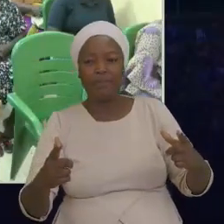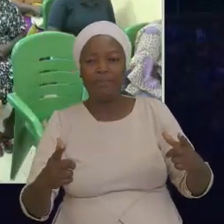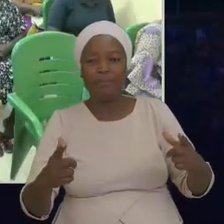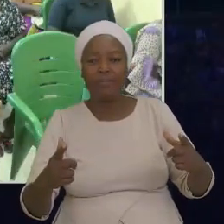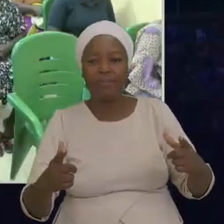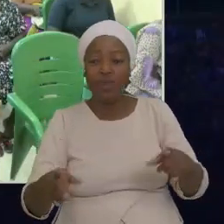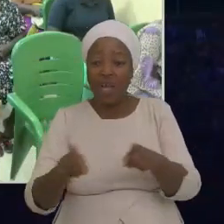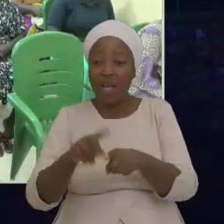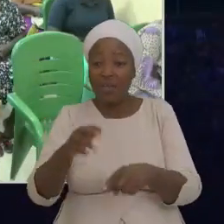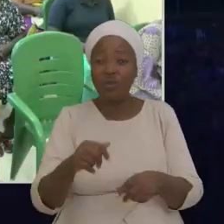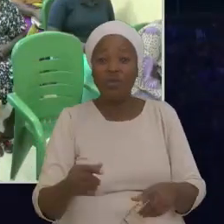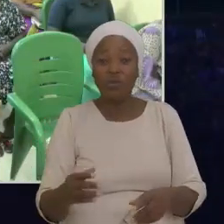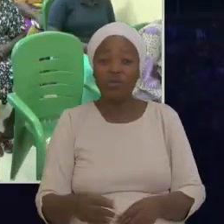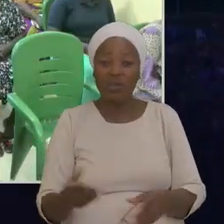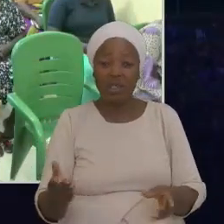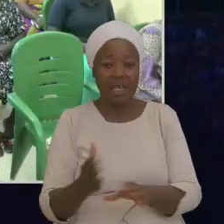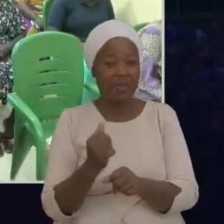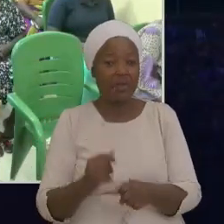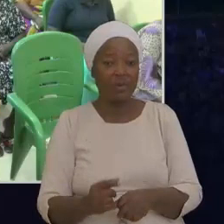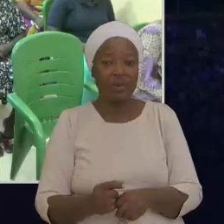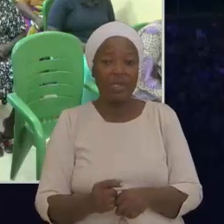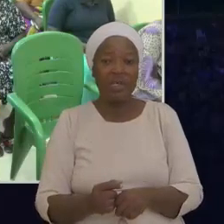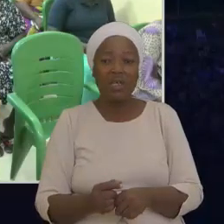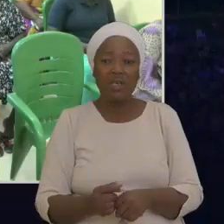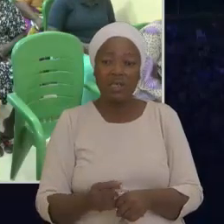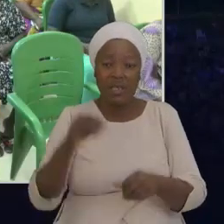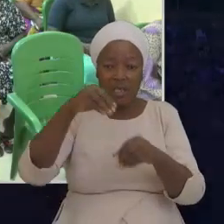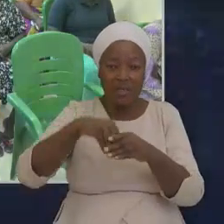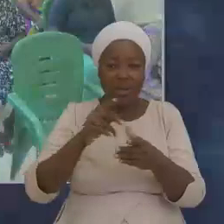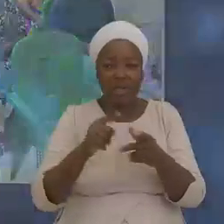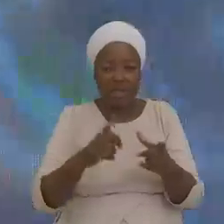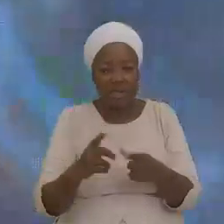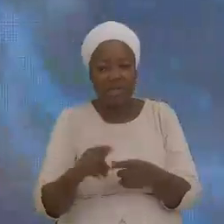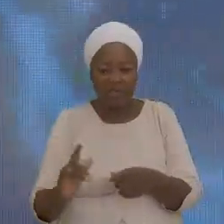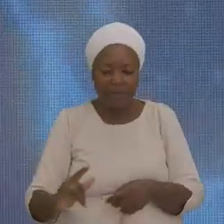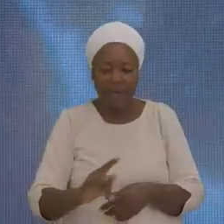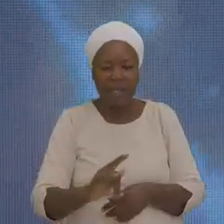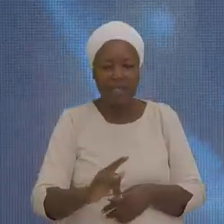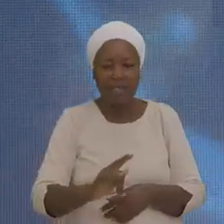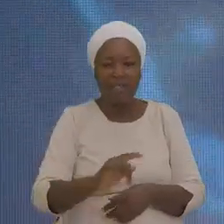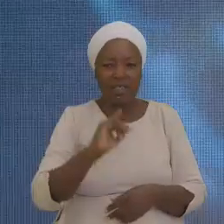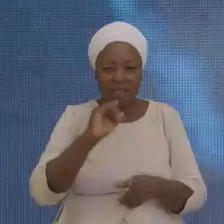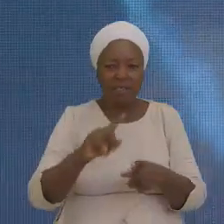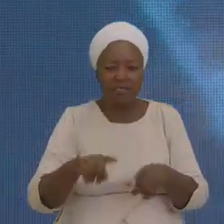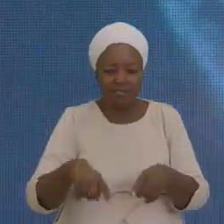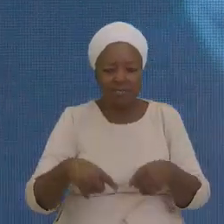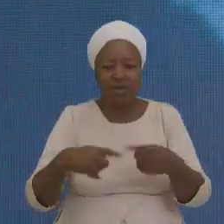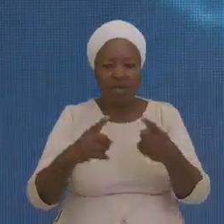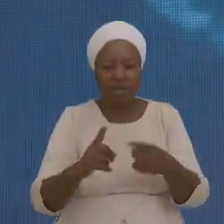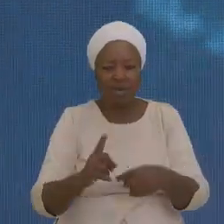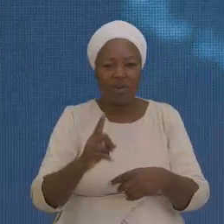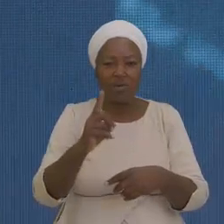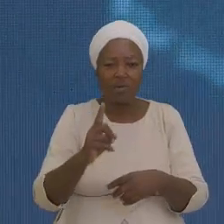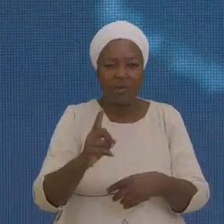As you get up and the flight is going up, the houses are becoming smaller